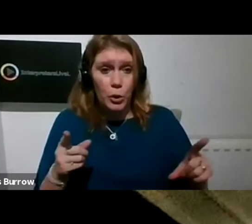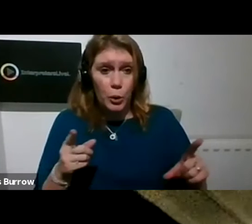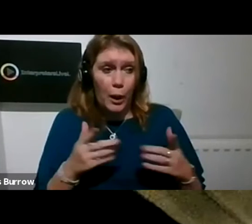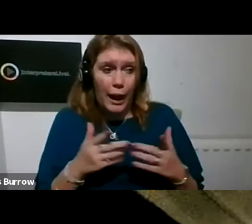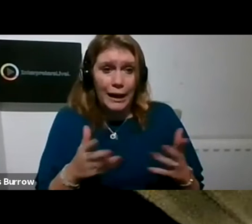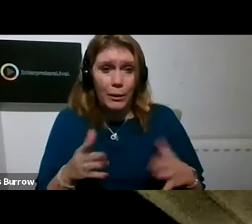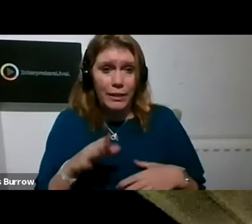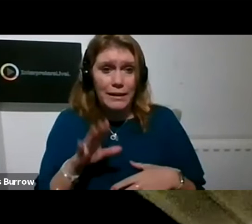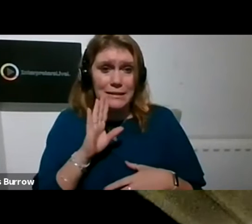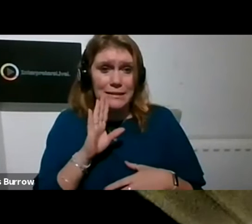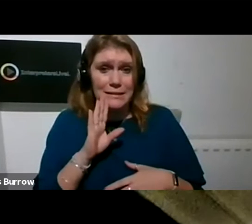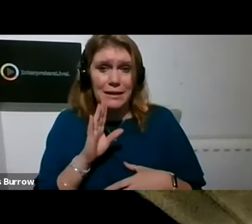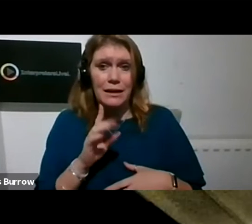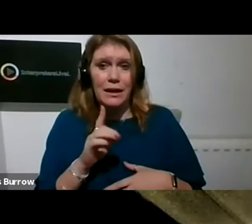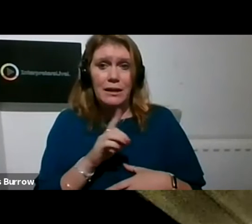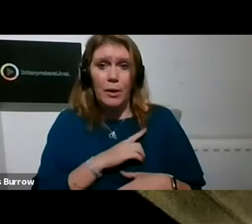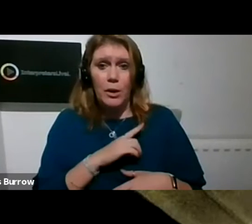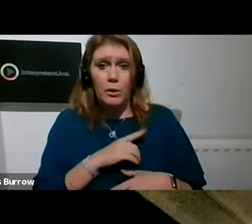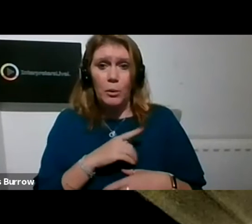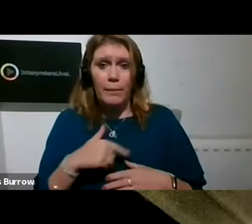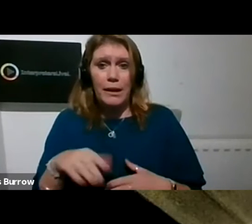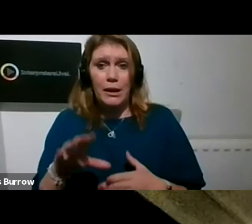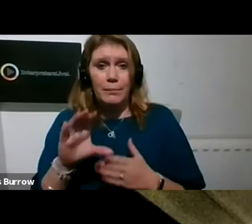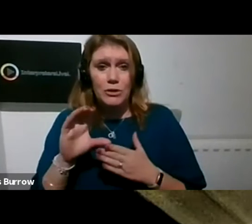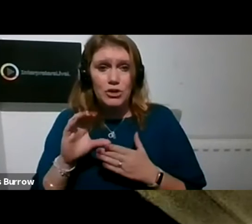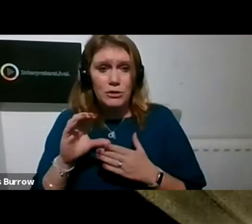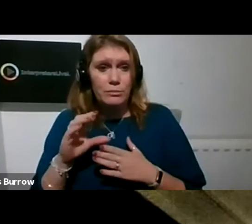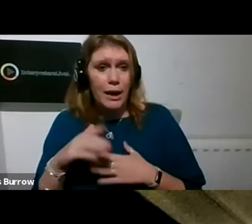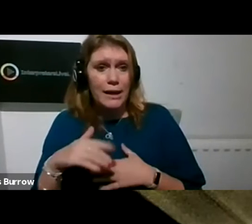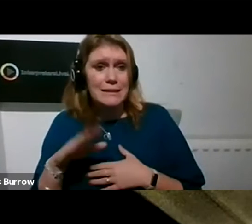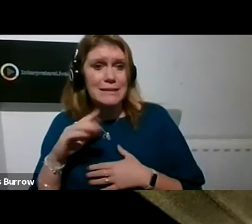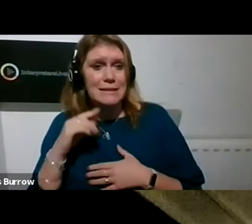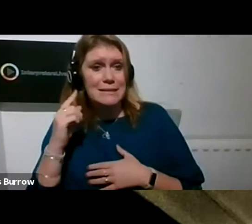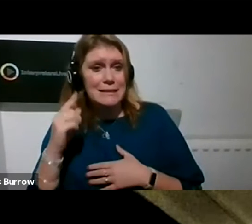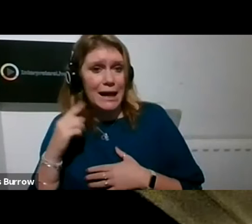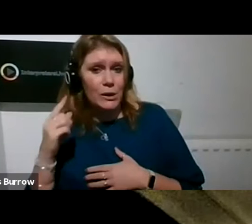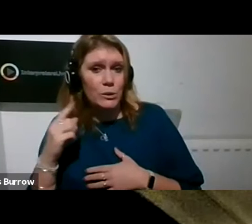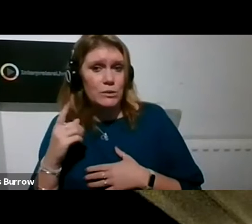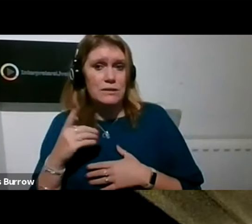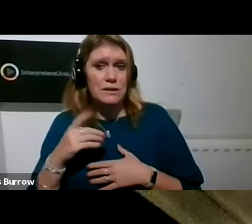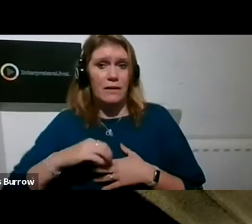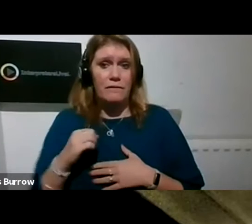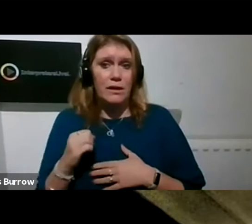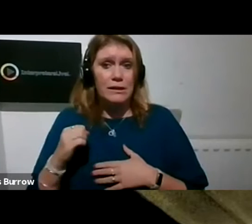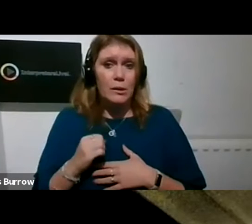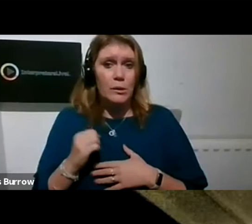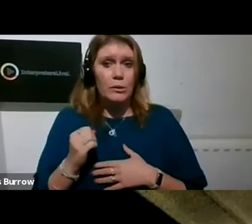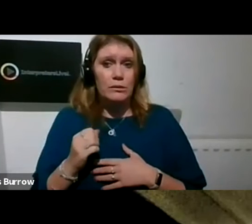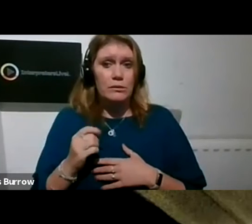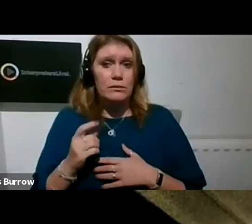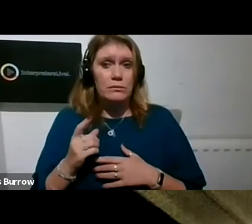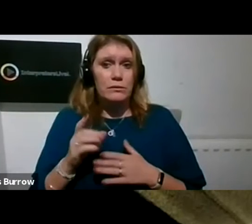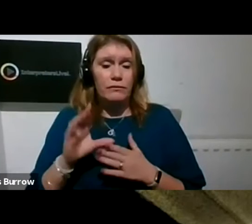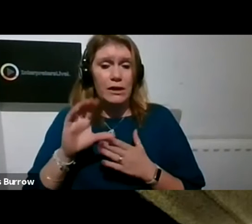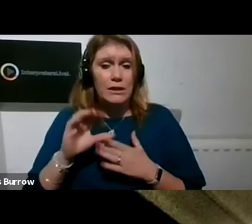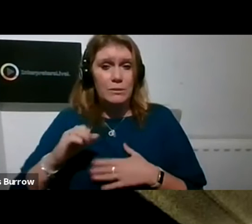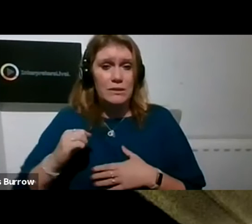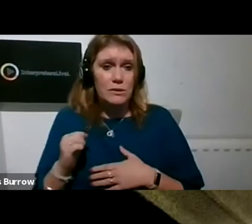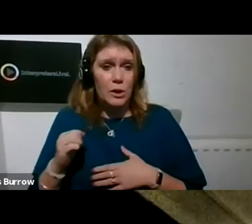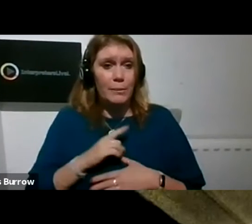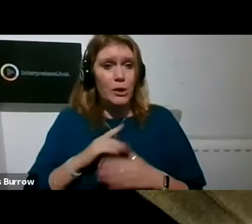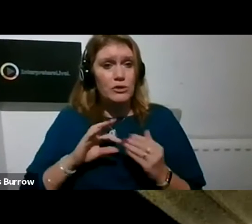It's only because we were being commissioned by Sounds that the funding application was in Scotland, and then it went ahead because Creative Scotland didn't bin everything.